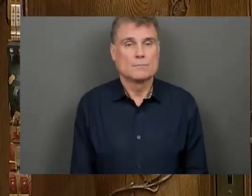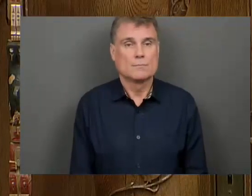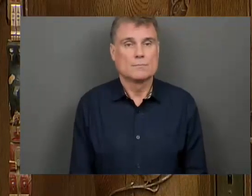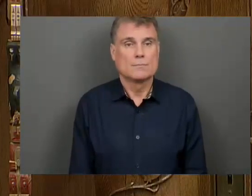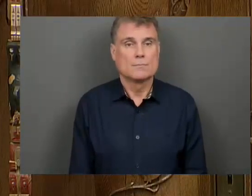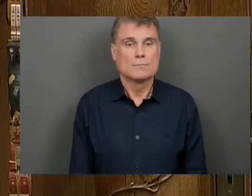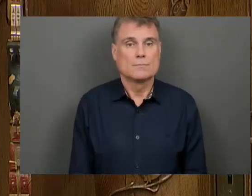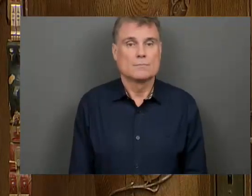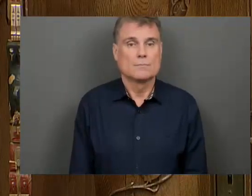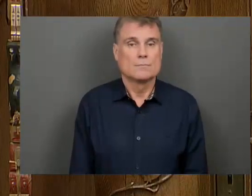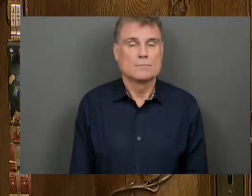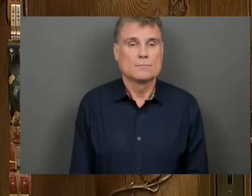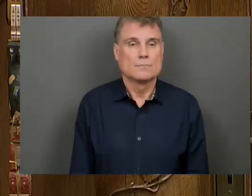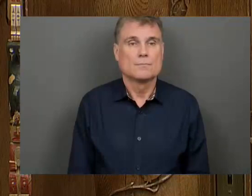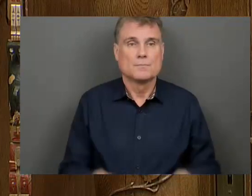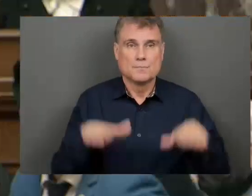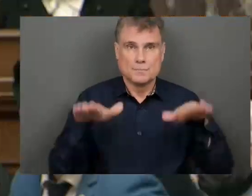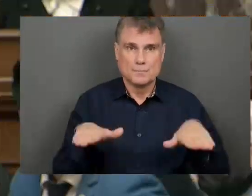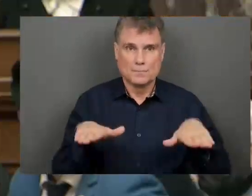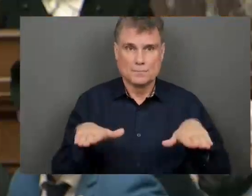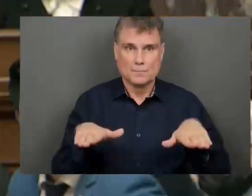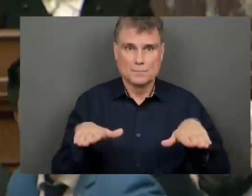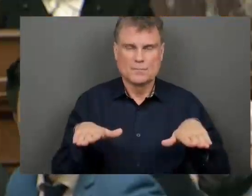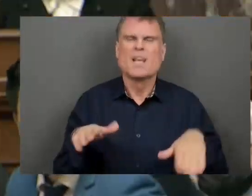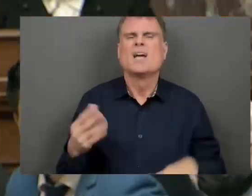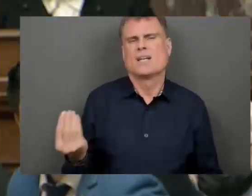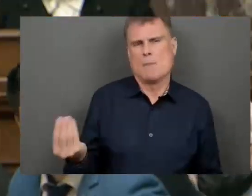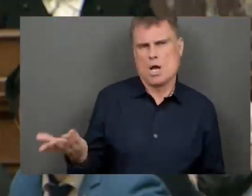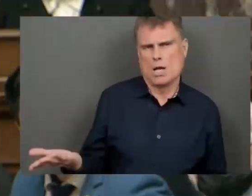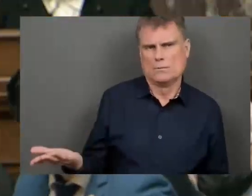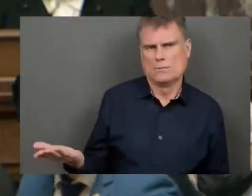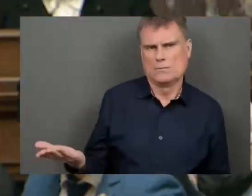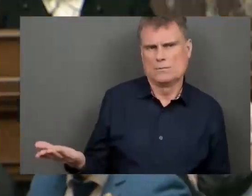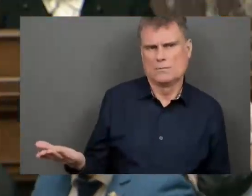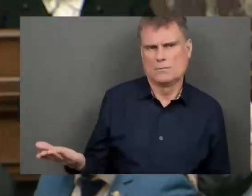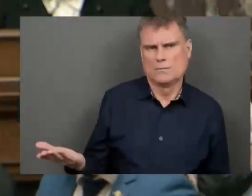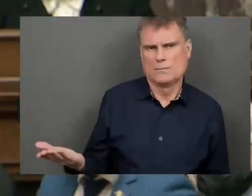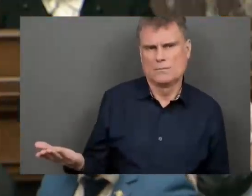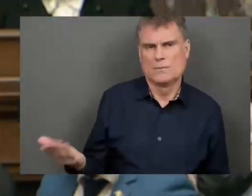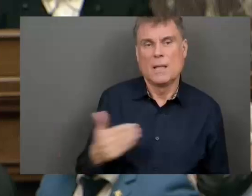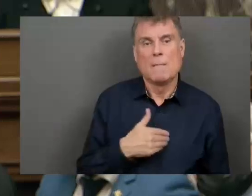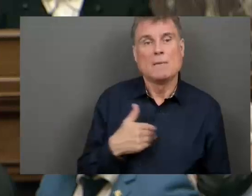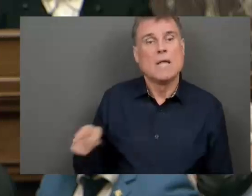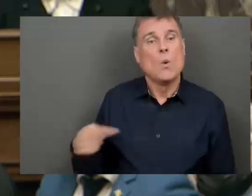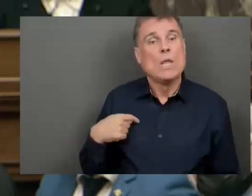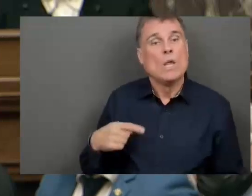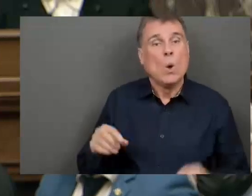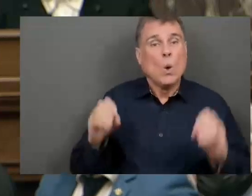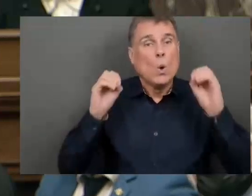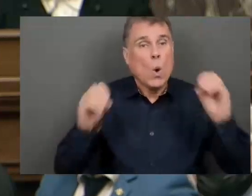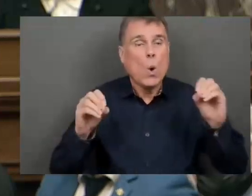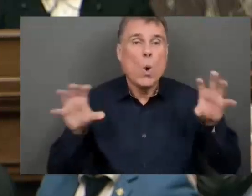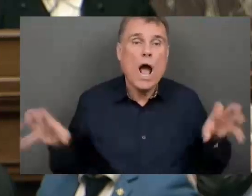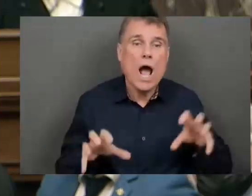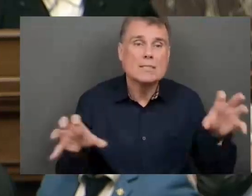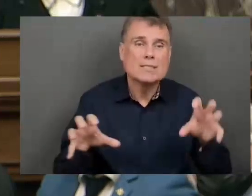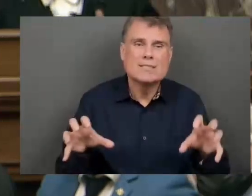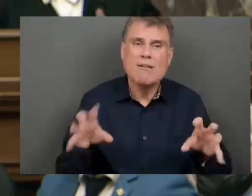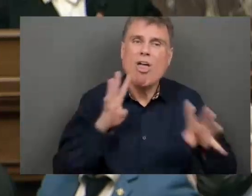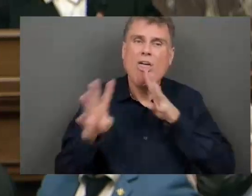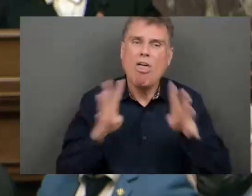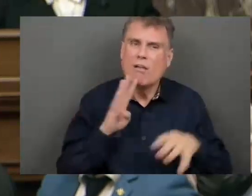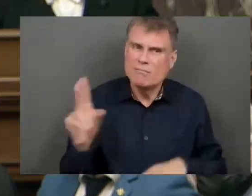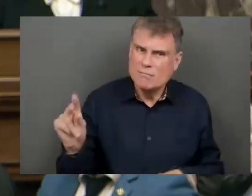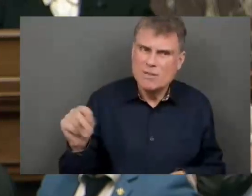Oh, for goodness sakes. Okay, the member says we haven't taken action. We have increased minimum wage 7 times. We have